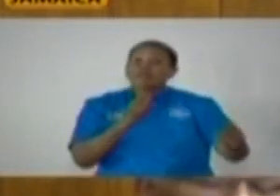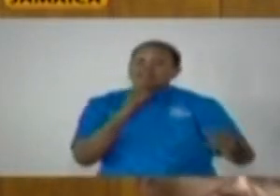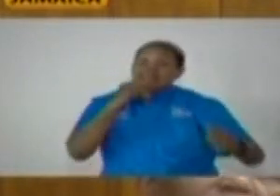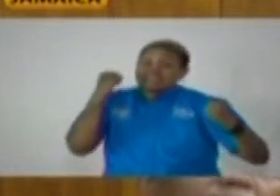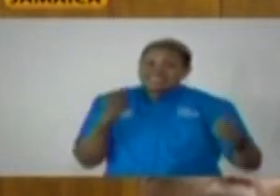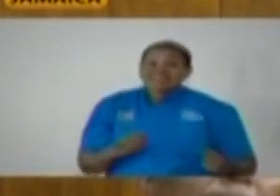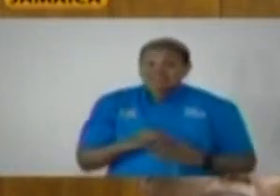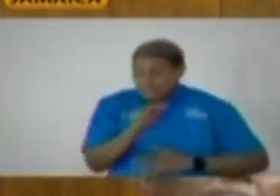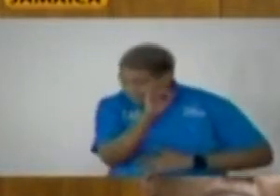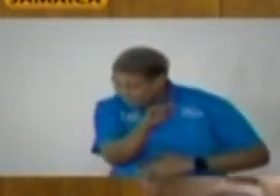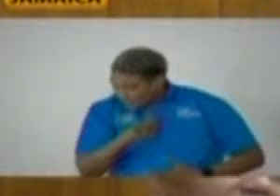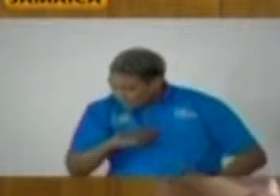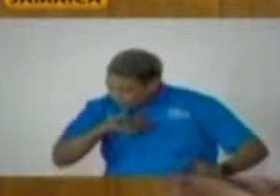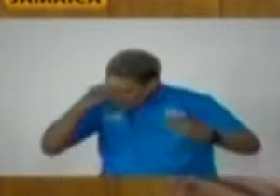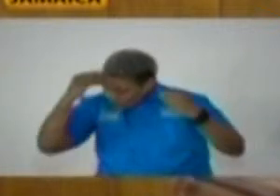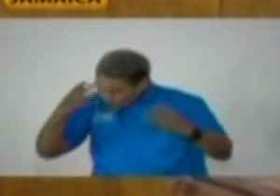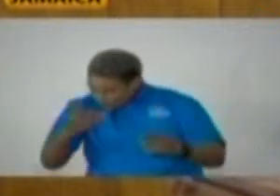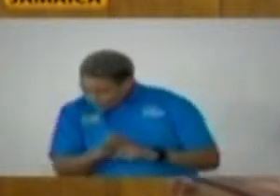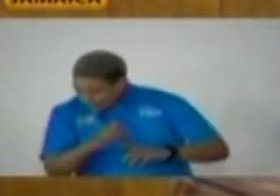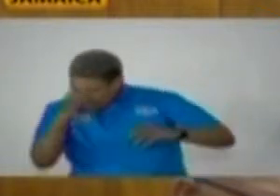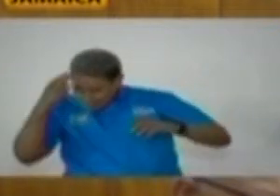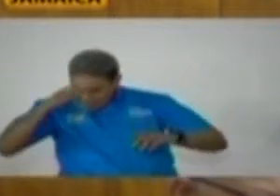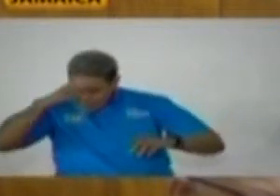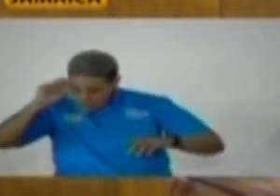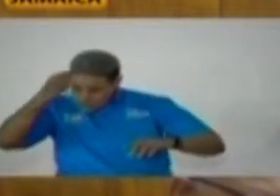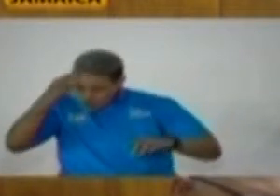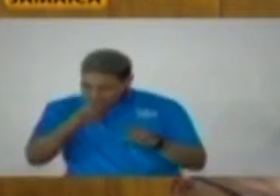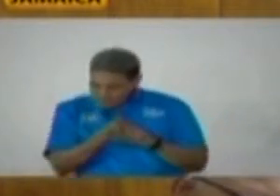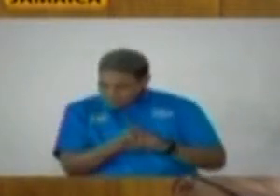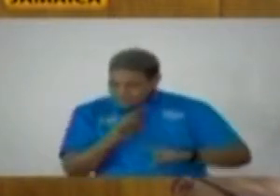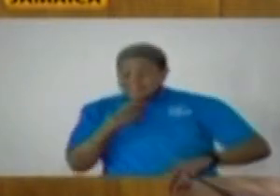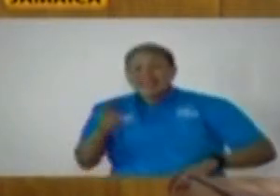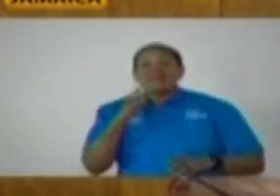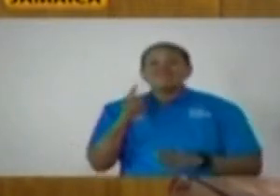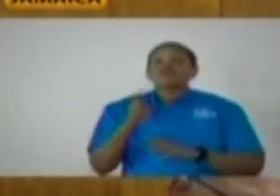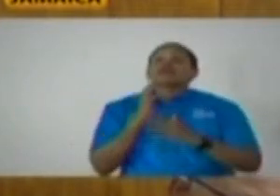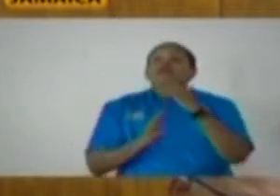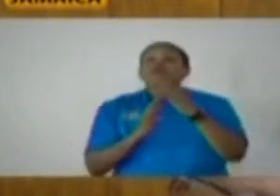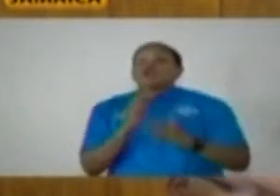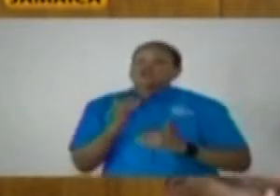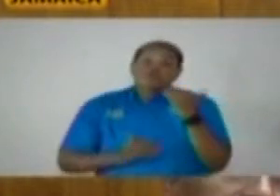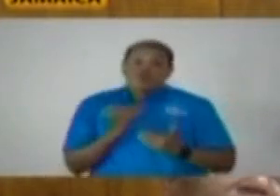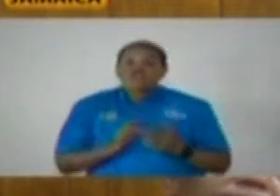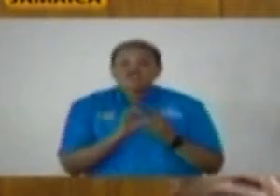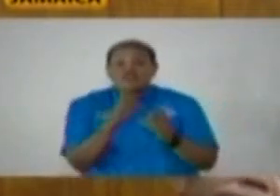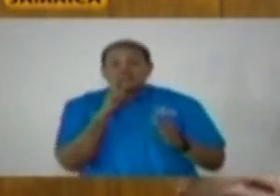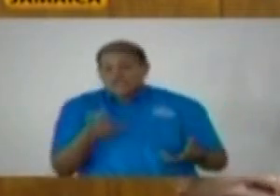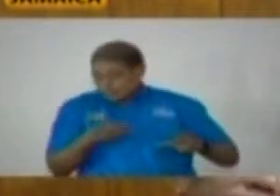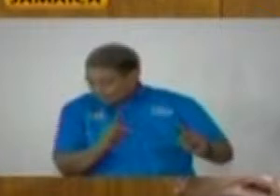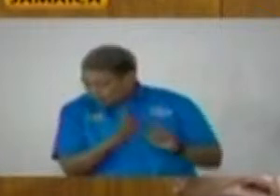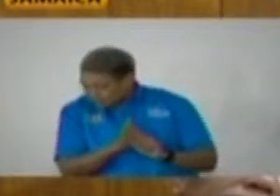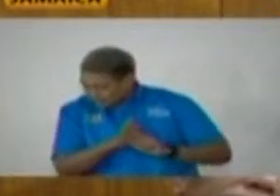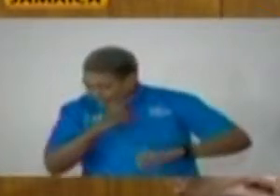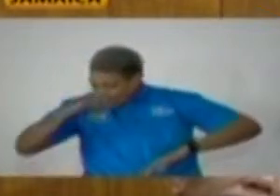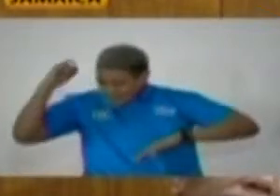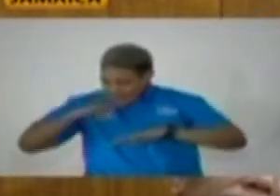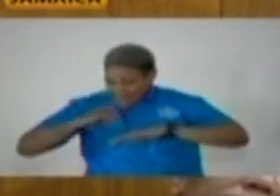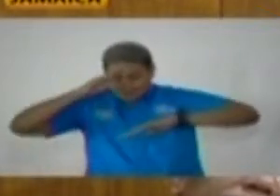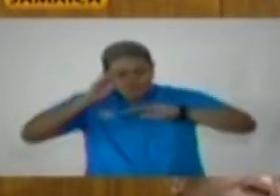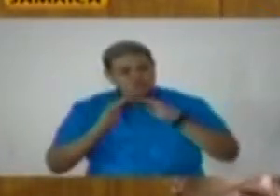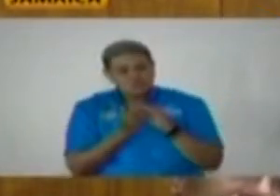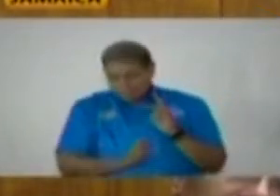we were told that the Mexican government had toughened the immigration processes in permitting landing for